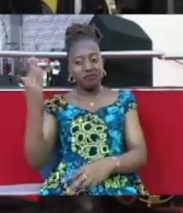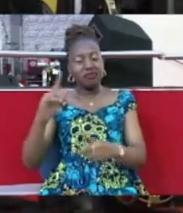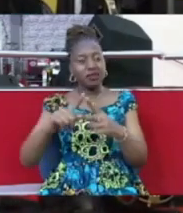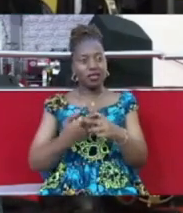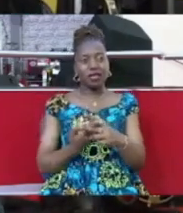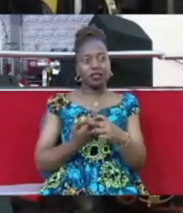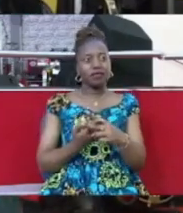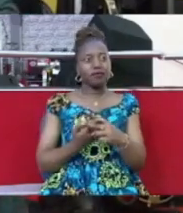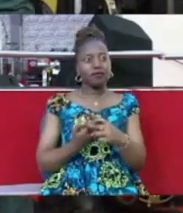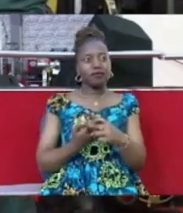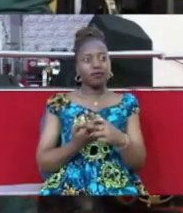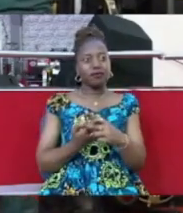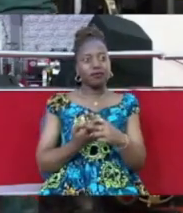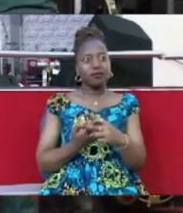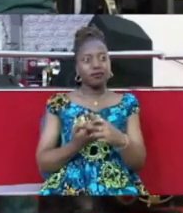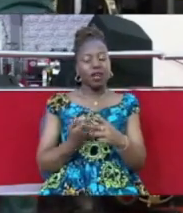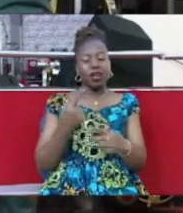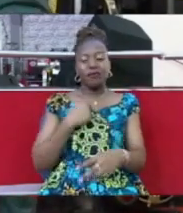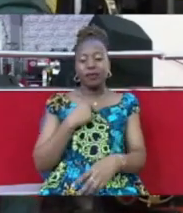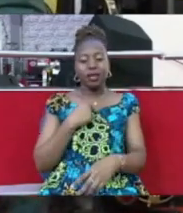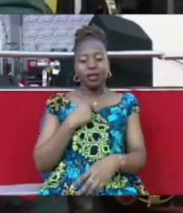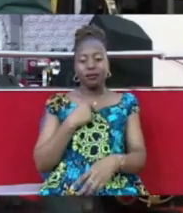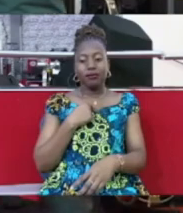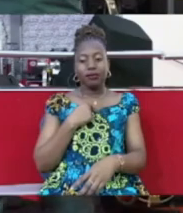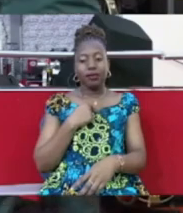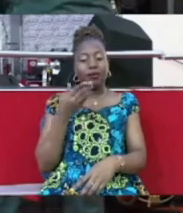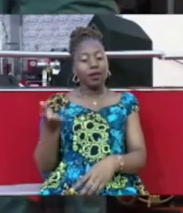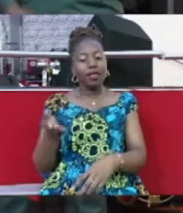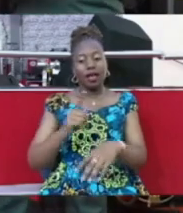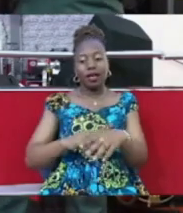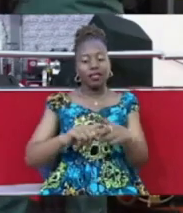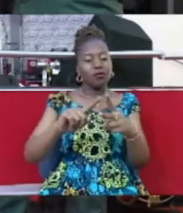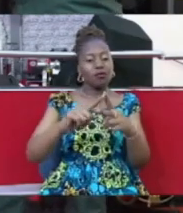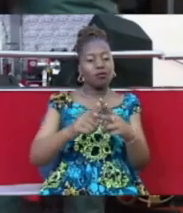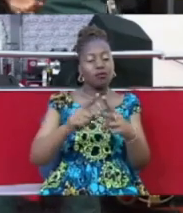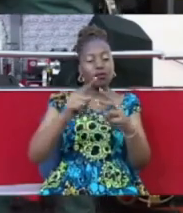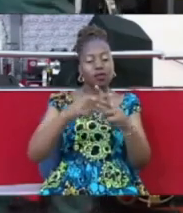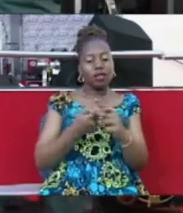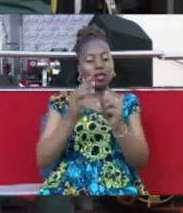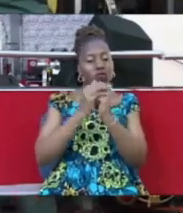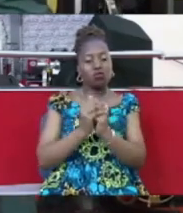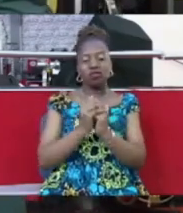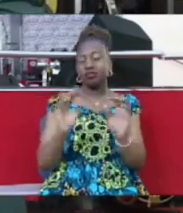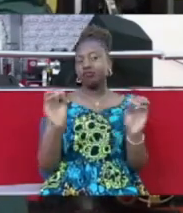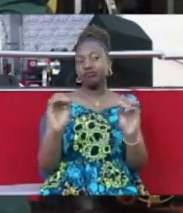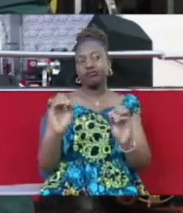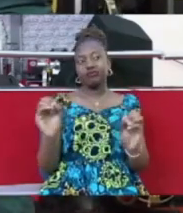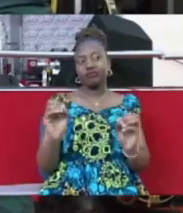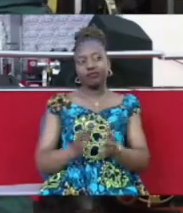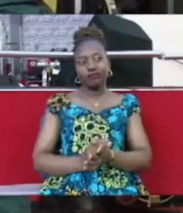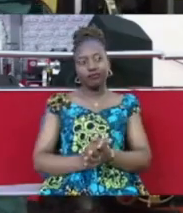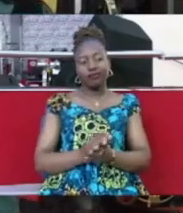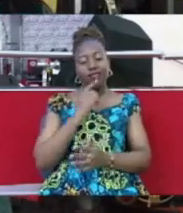start. I don't need to be there when worship is starting. Turn to your neighbor and